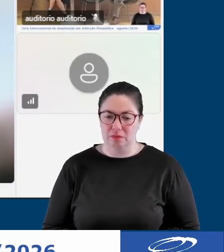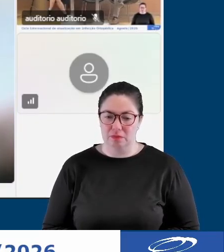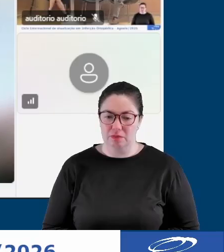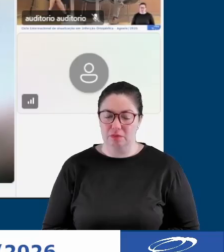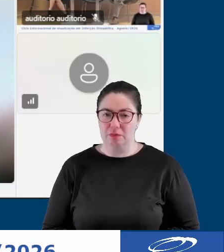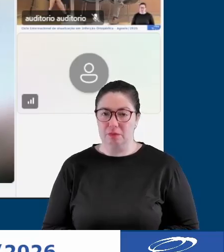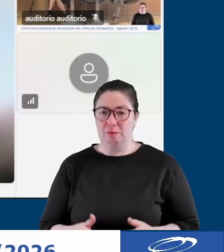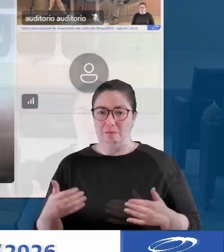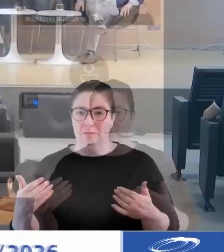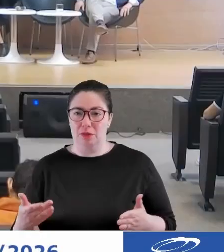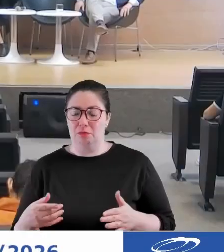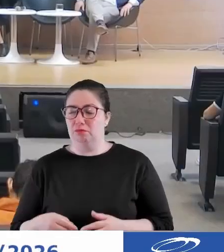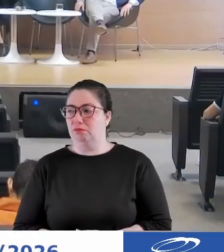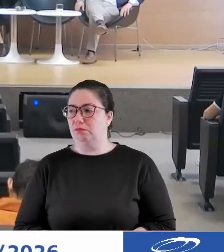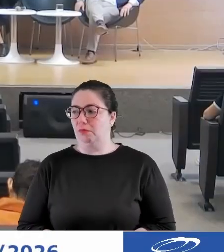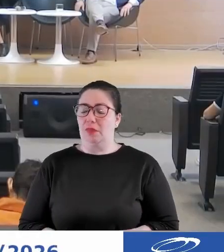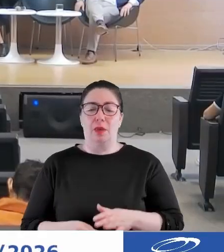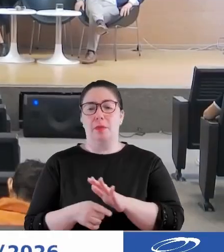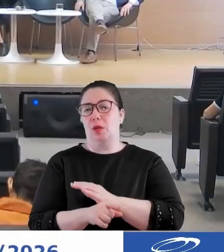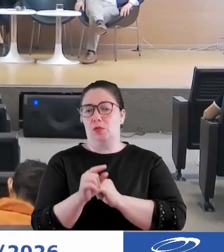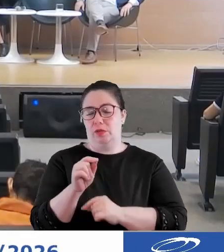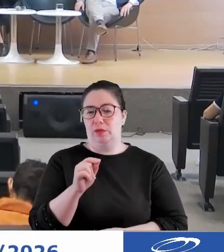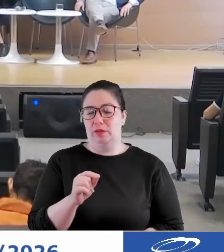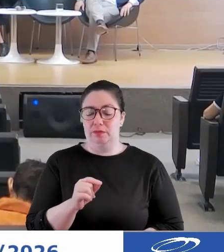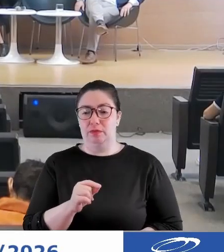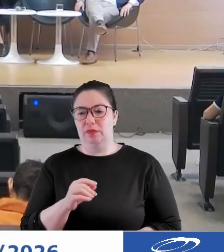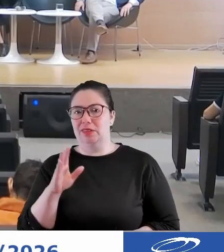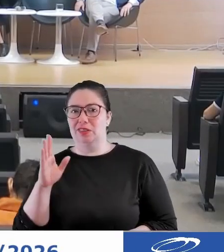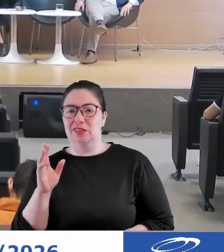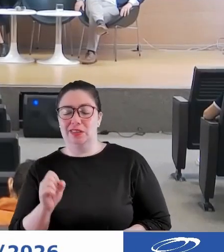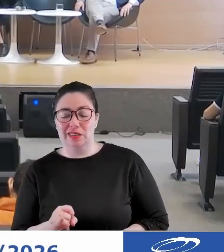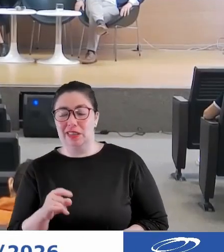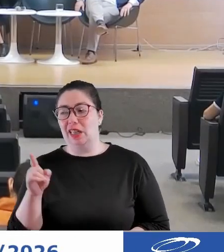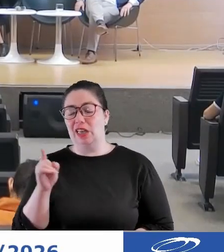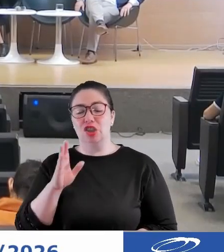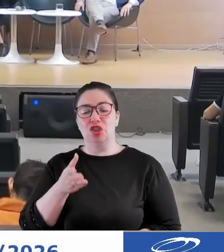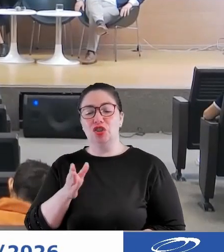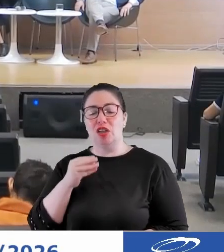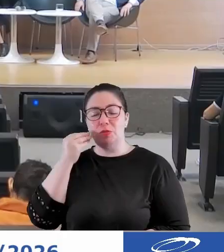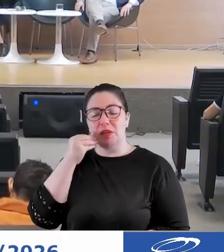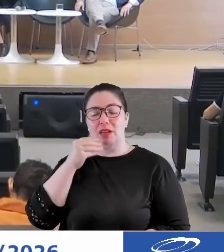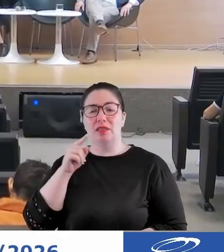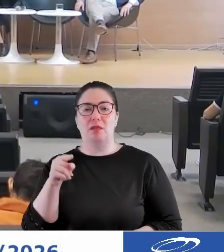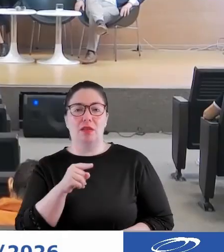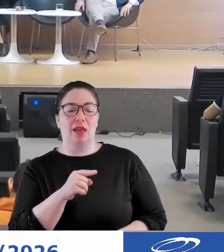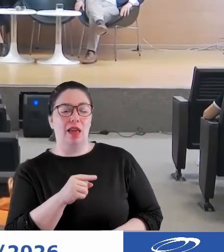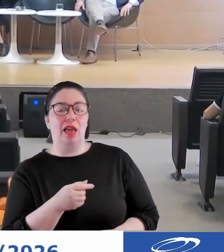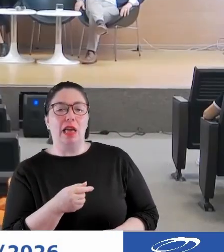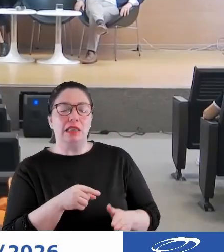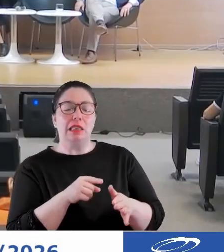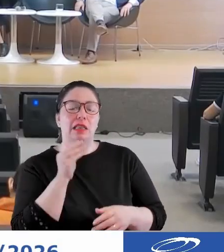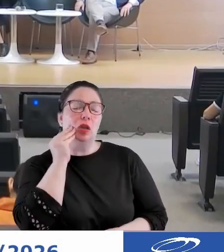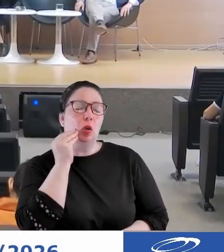Então, outra pergunta aqui do chat, foi perguntado se ele já explorou a concentração de antibióticos em outros tecidos, além do osso, né?